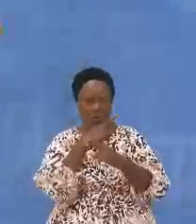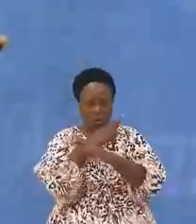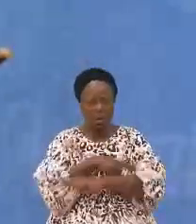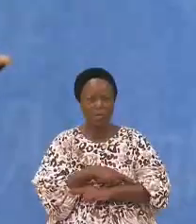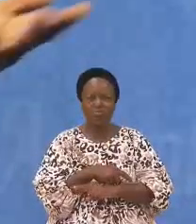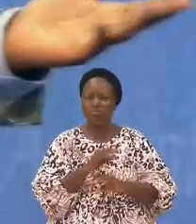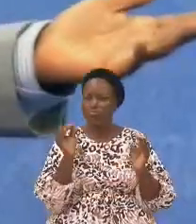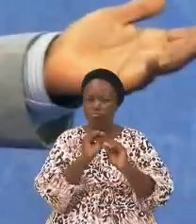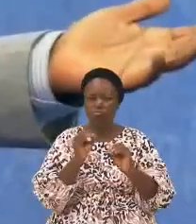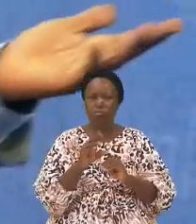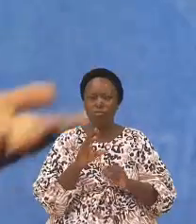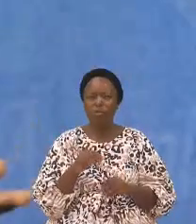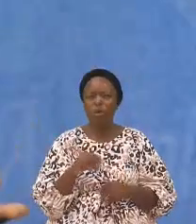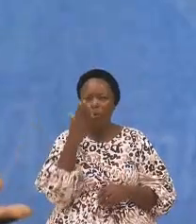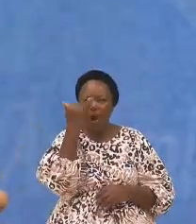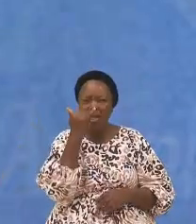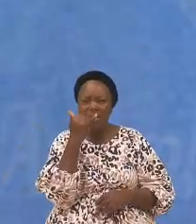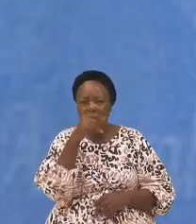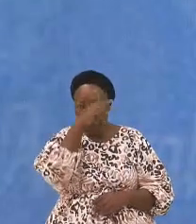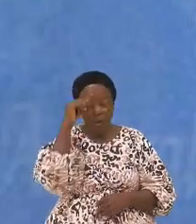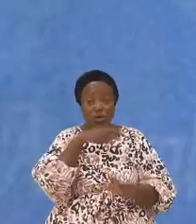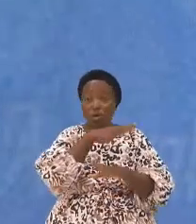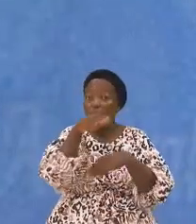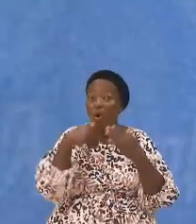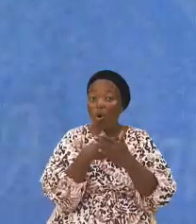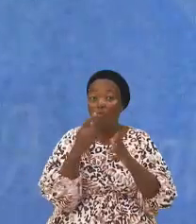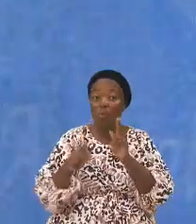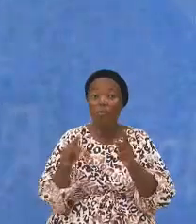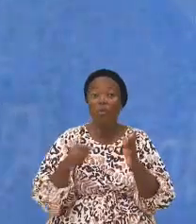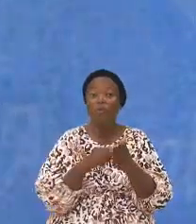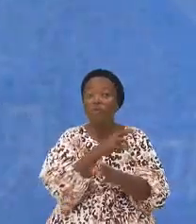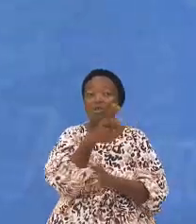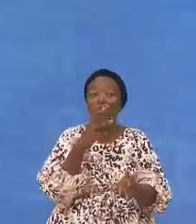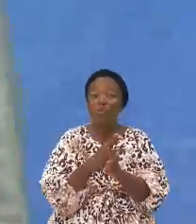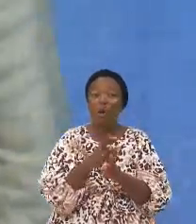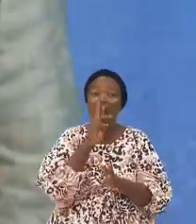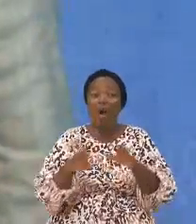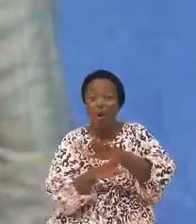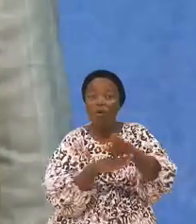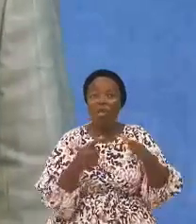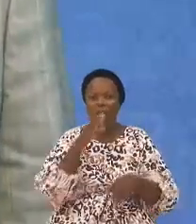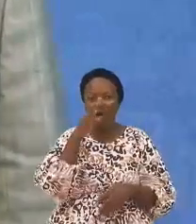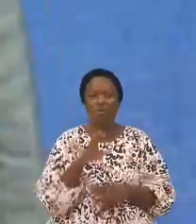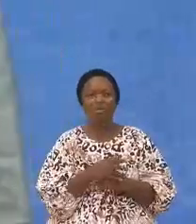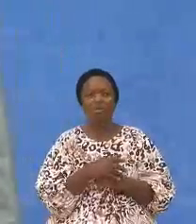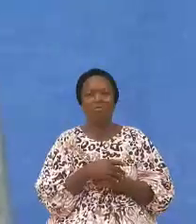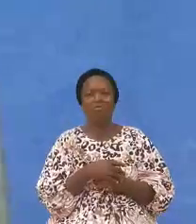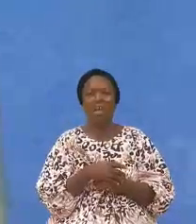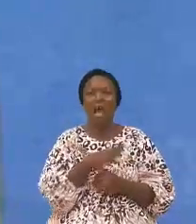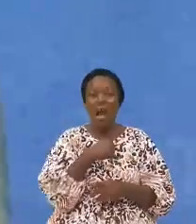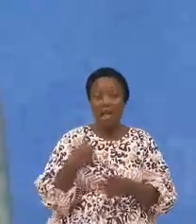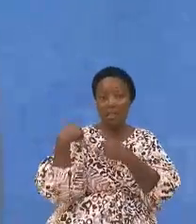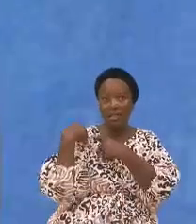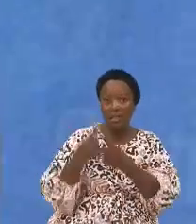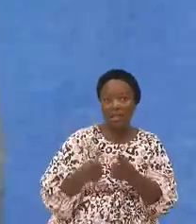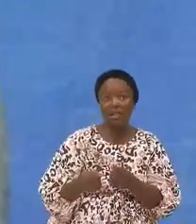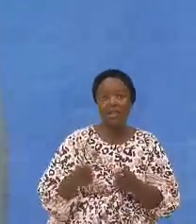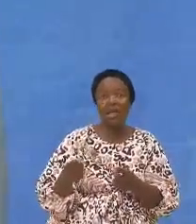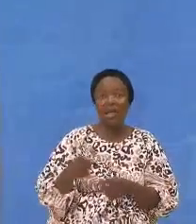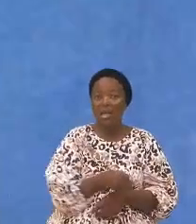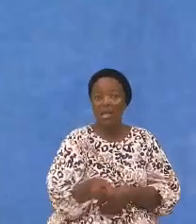can call you and say, come unto me and I will give you rest. Why? Because all the people of the world